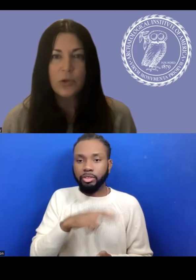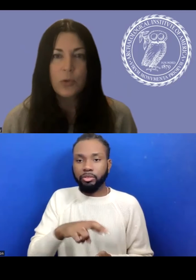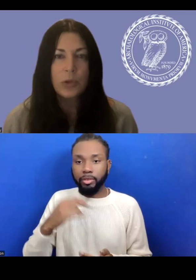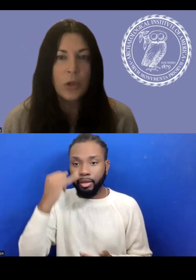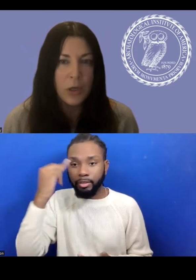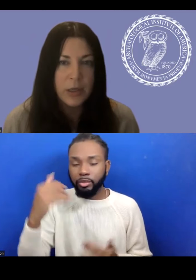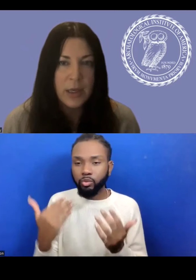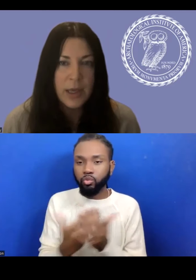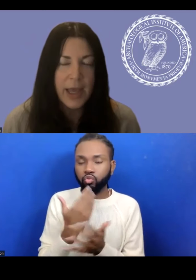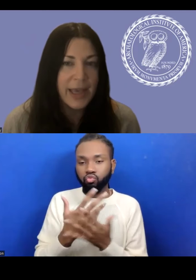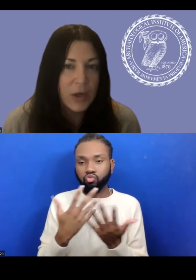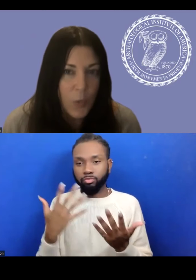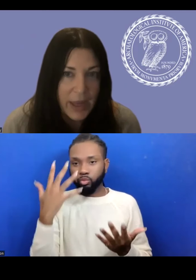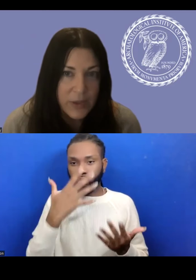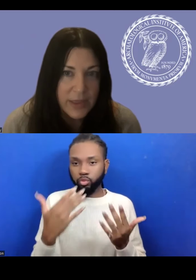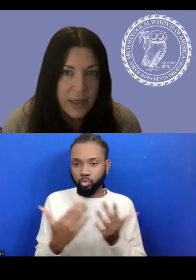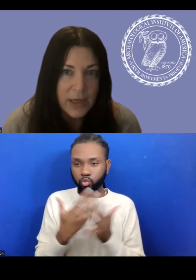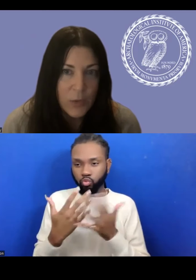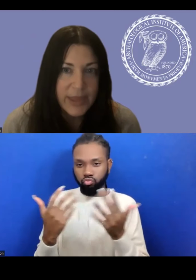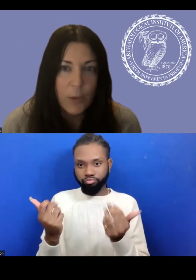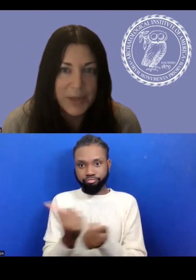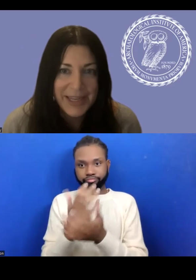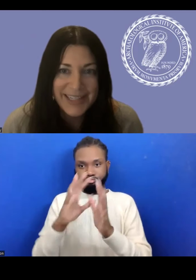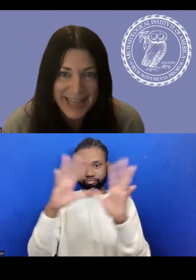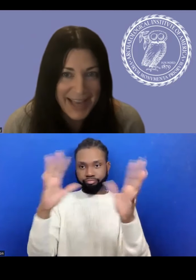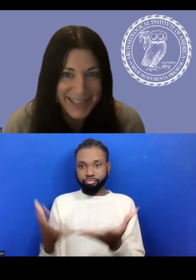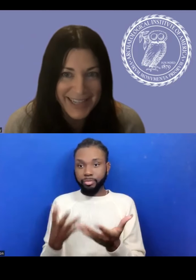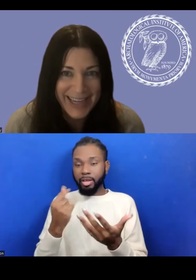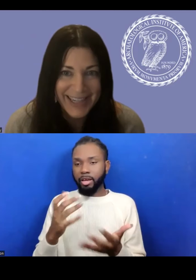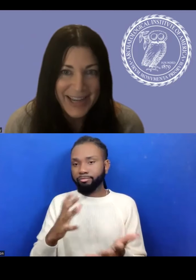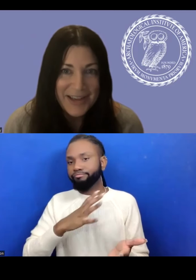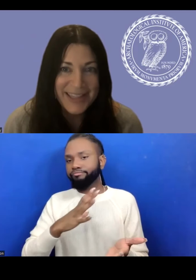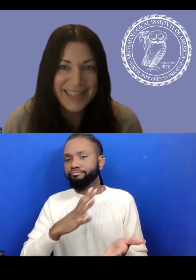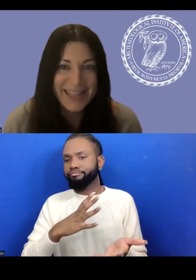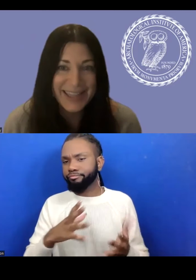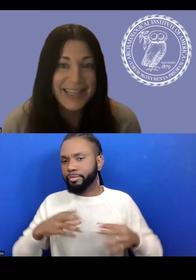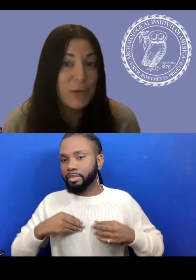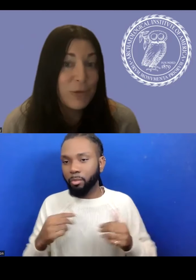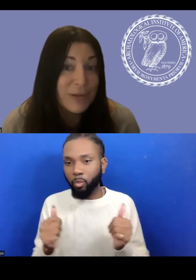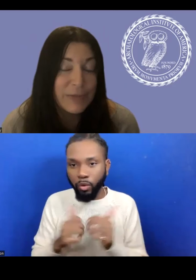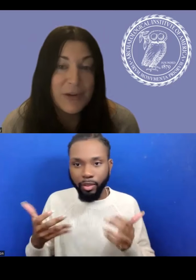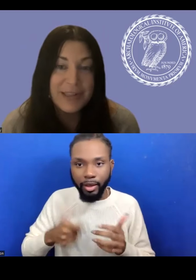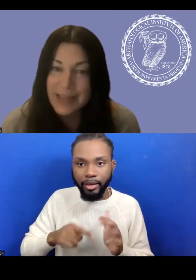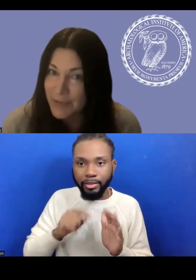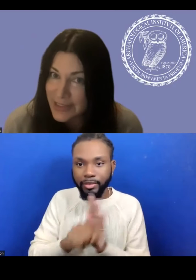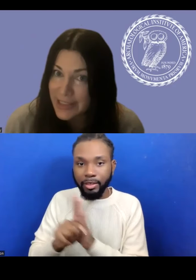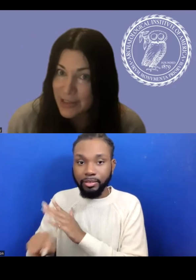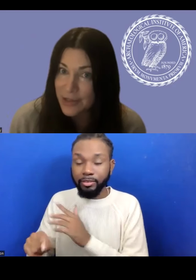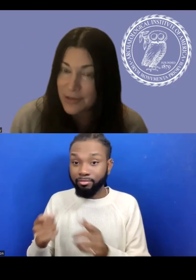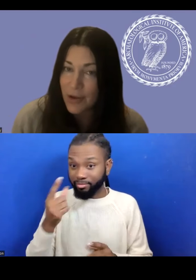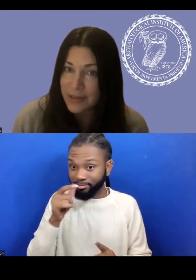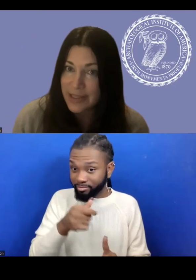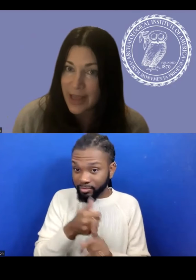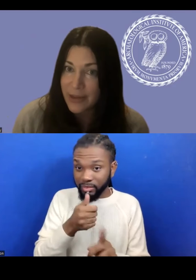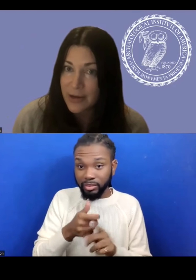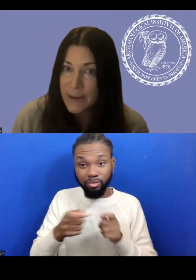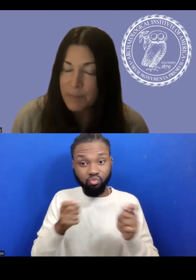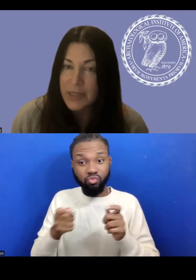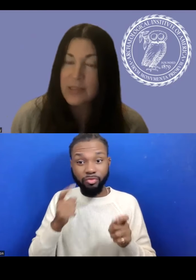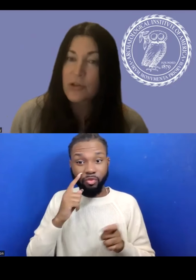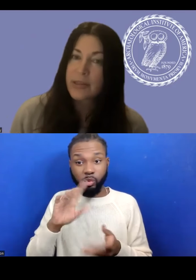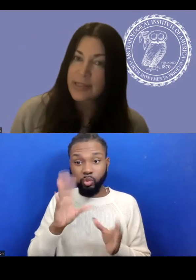this new look, and get away with it without being assassinated. This guy rules for 17 years